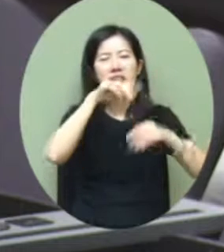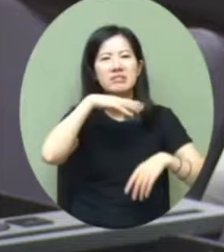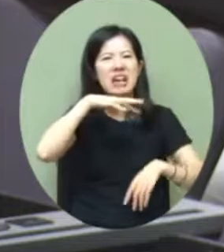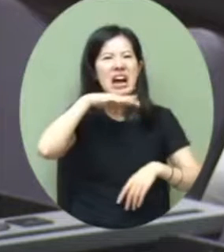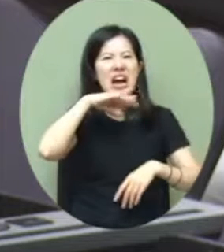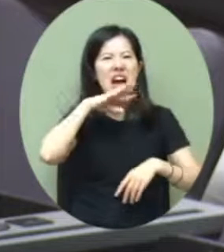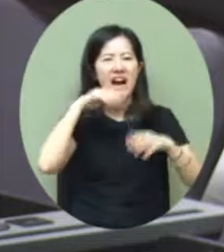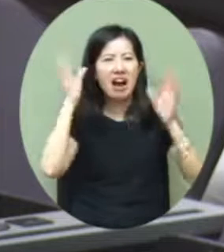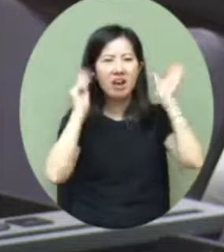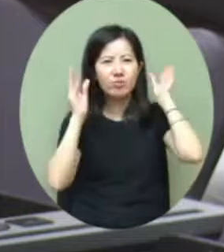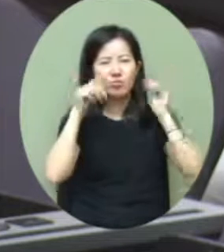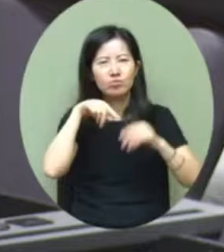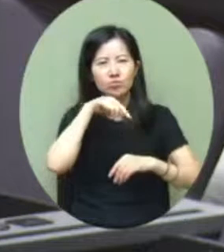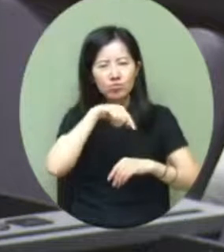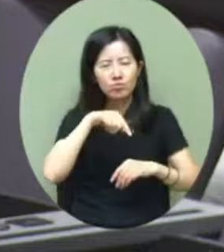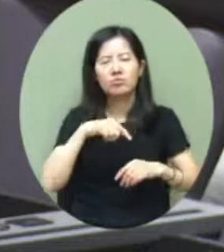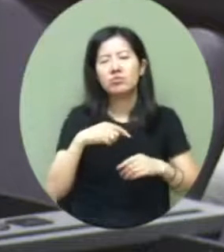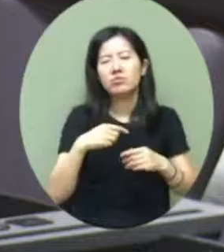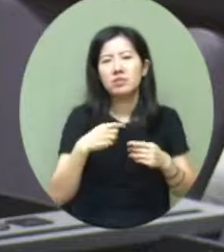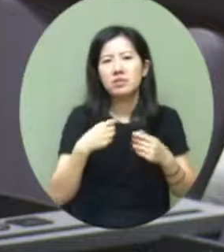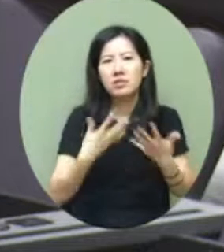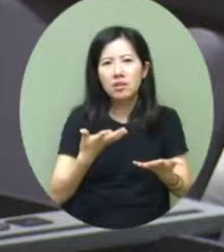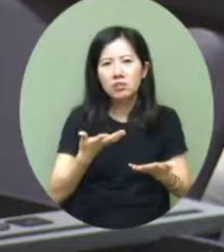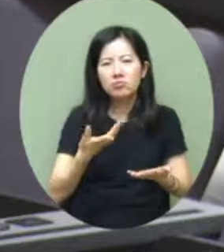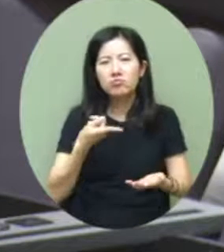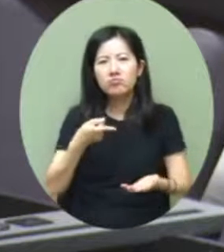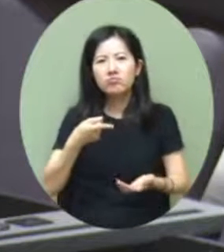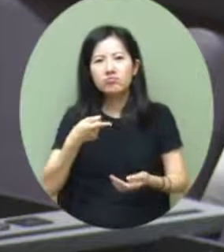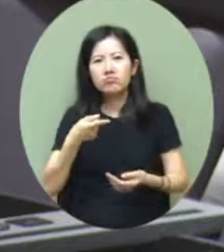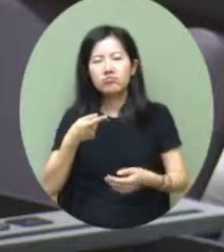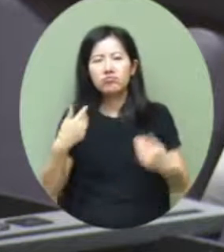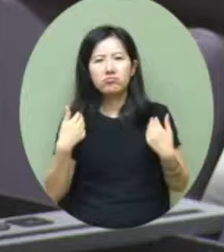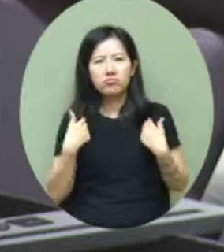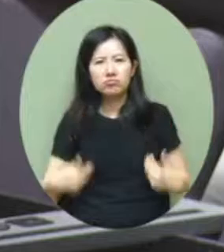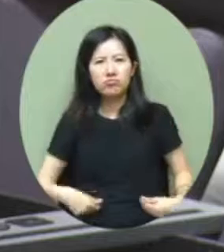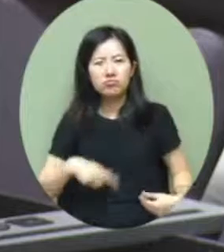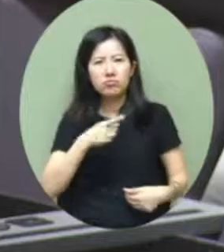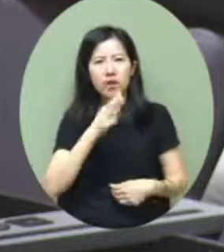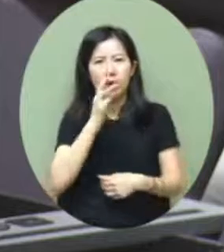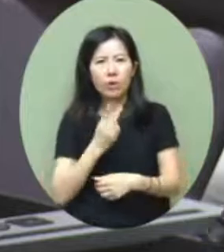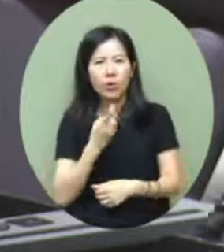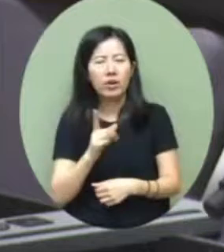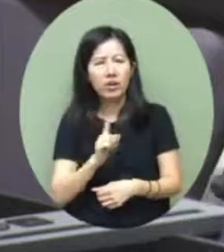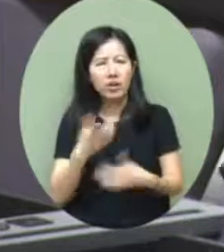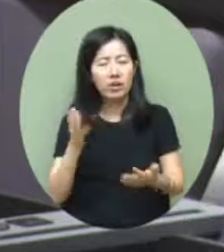The government condemned overseas media, saying that they have